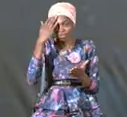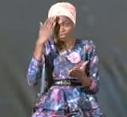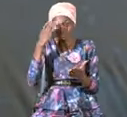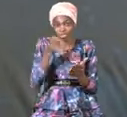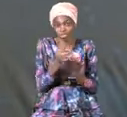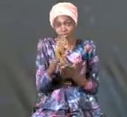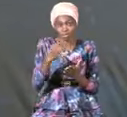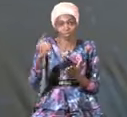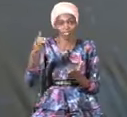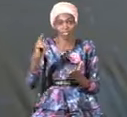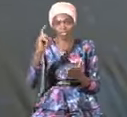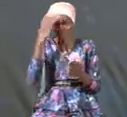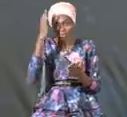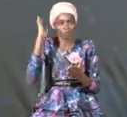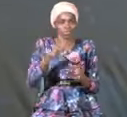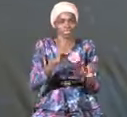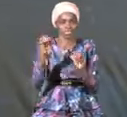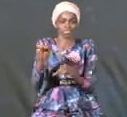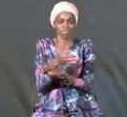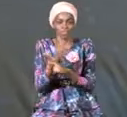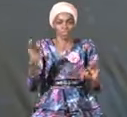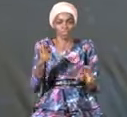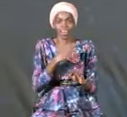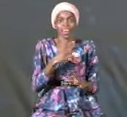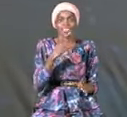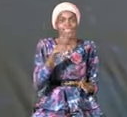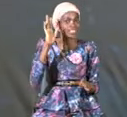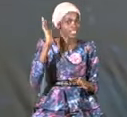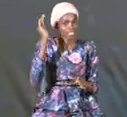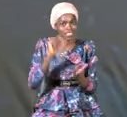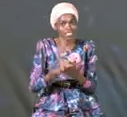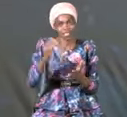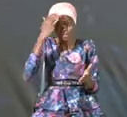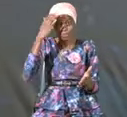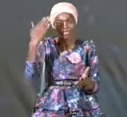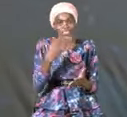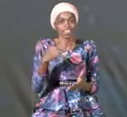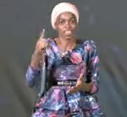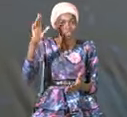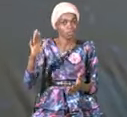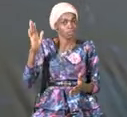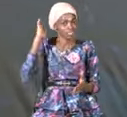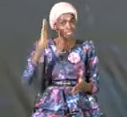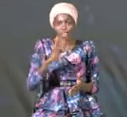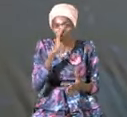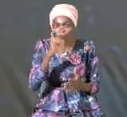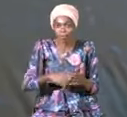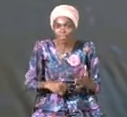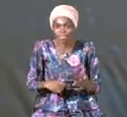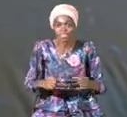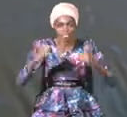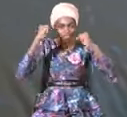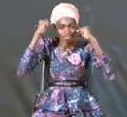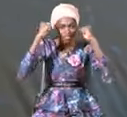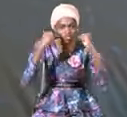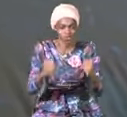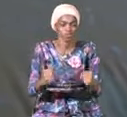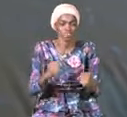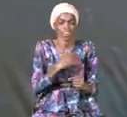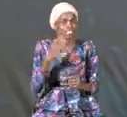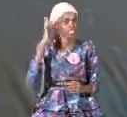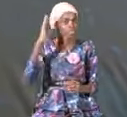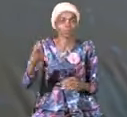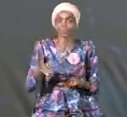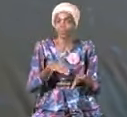free. And they that know their God, the Bible says they shall be what? They shall be strong, and they will